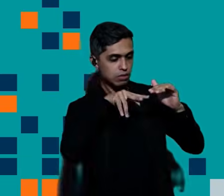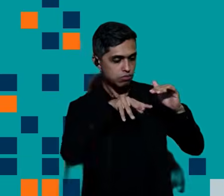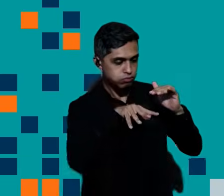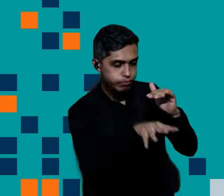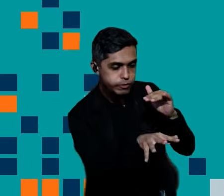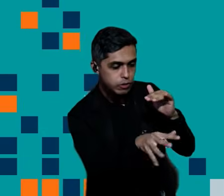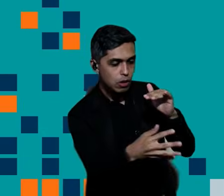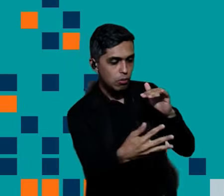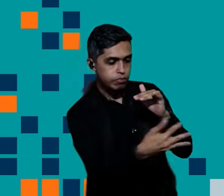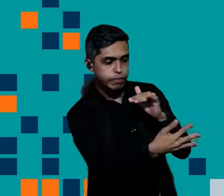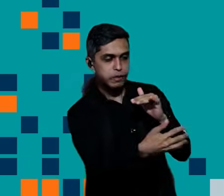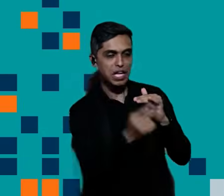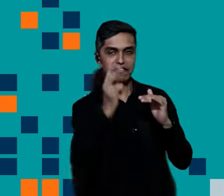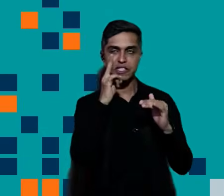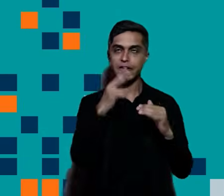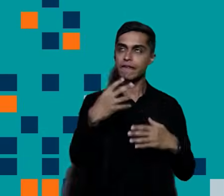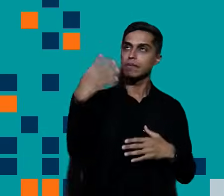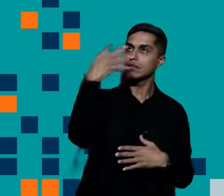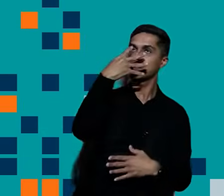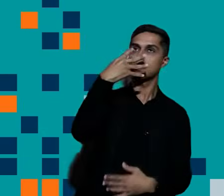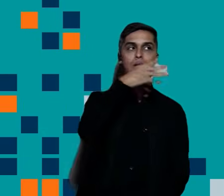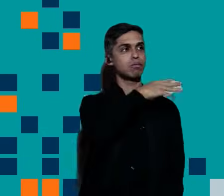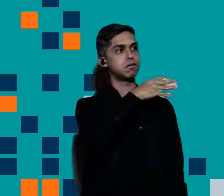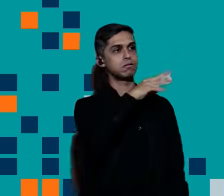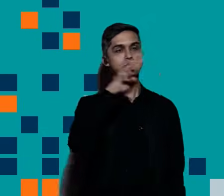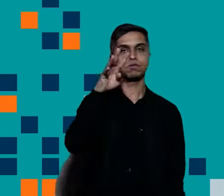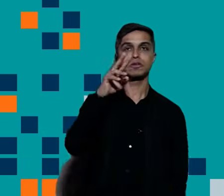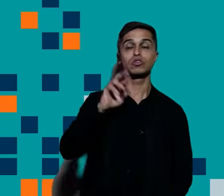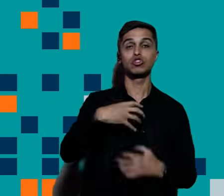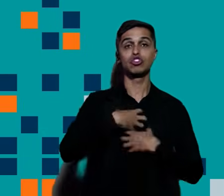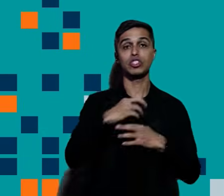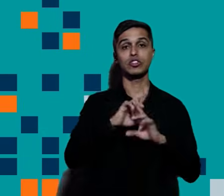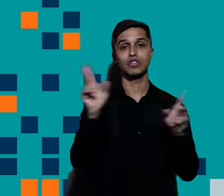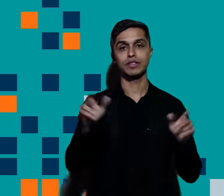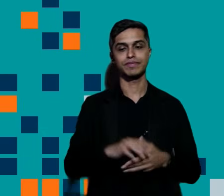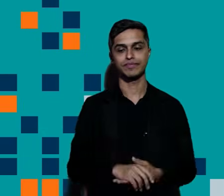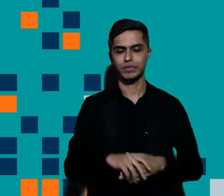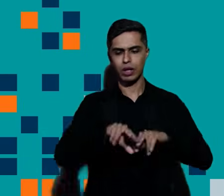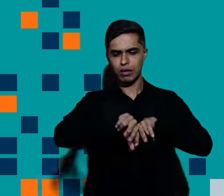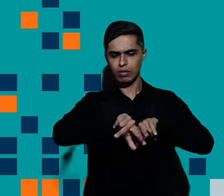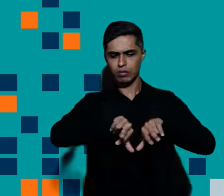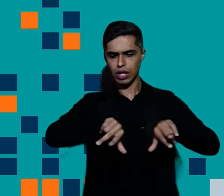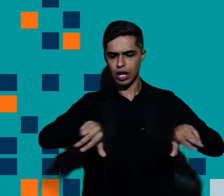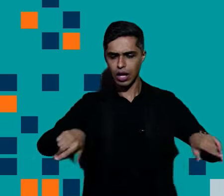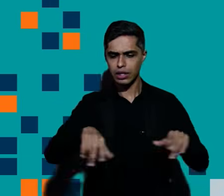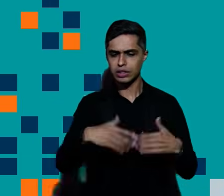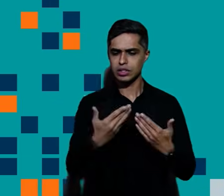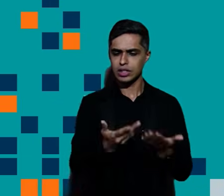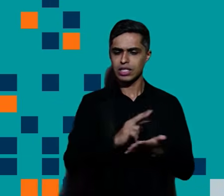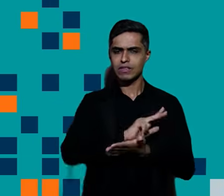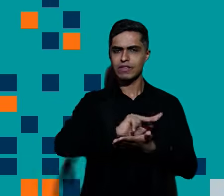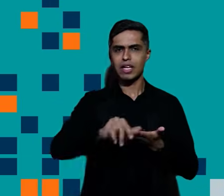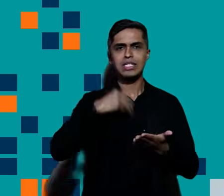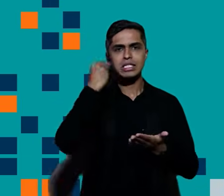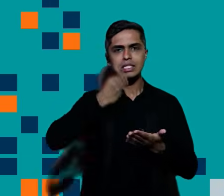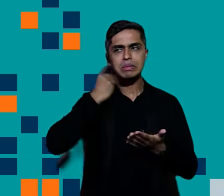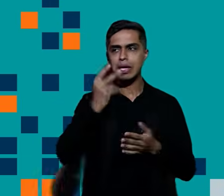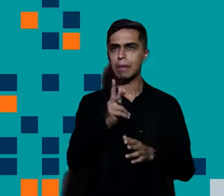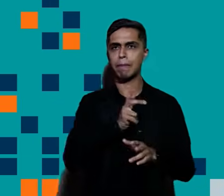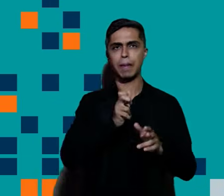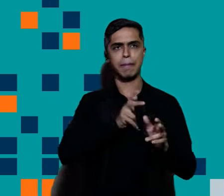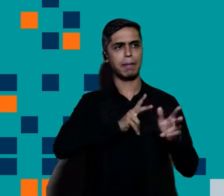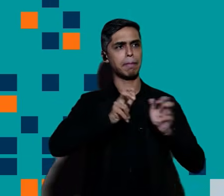This idea of environments that offer variety and vitality, this range of sensory experiences, discovery